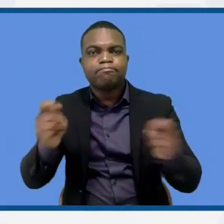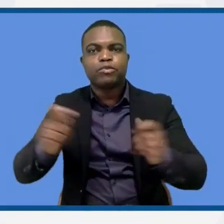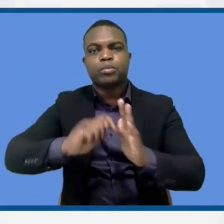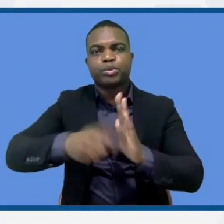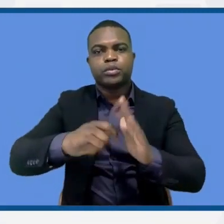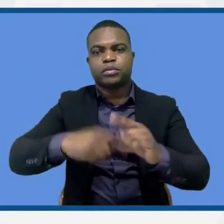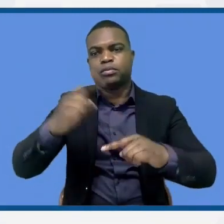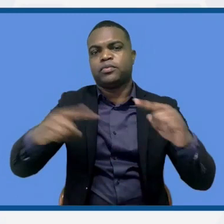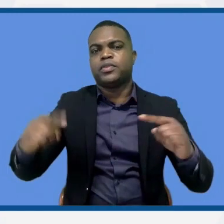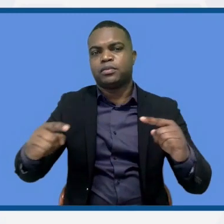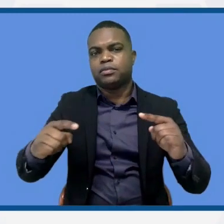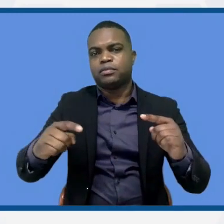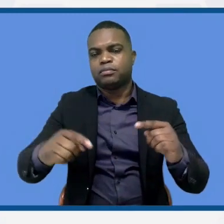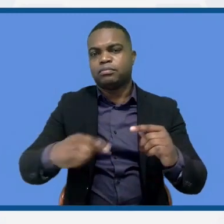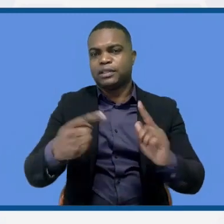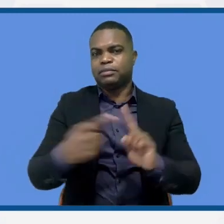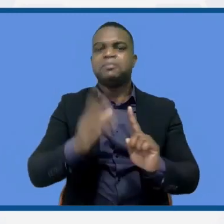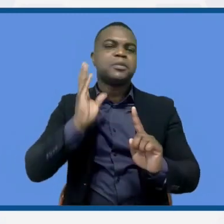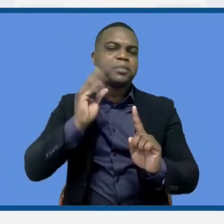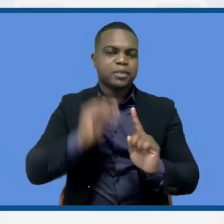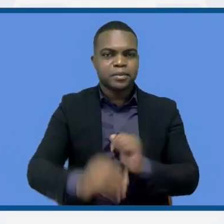UNOPS, UNOPS.